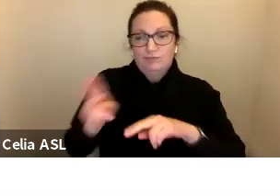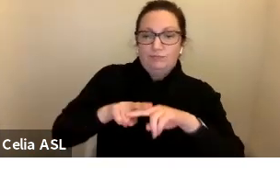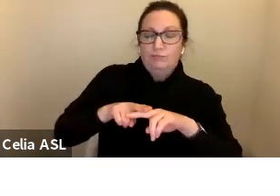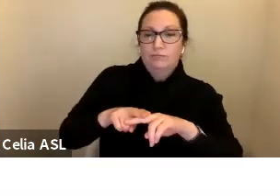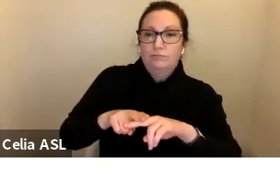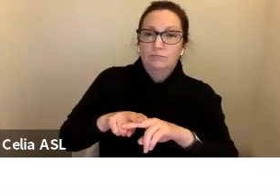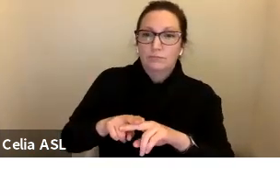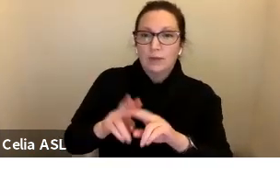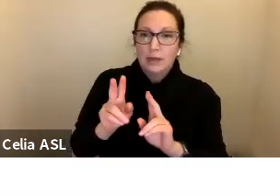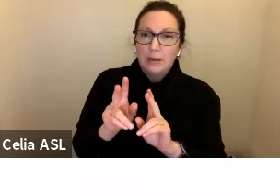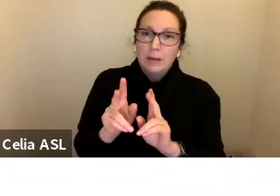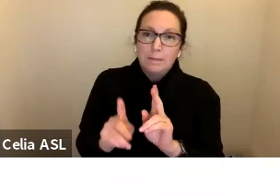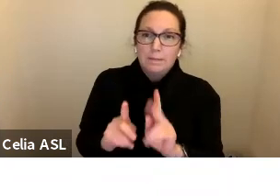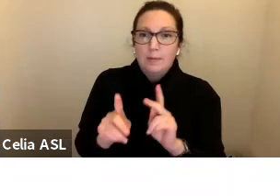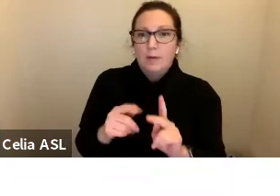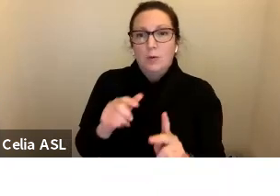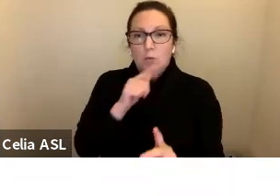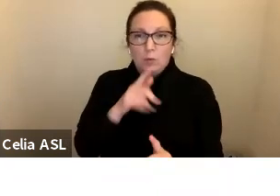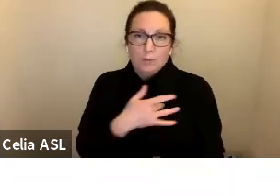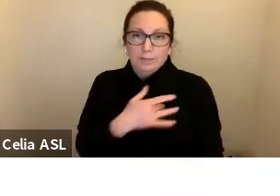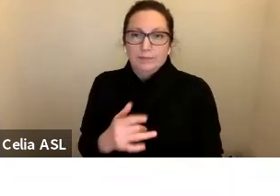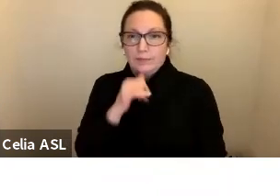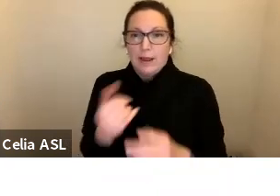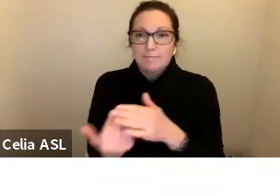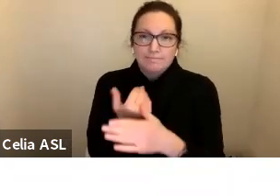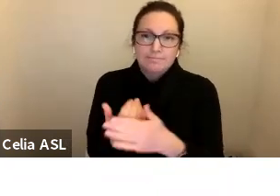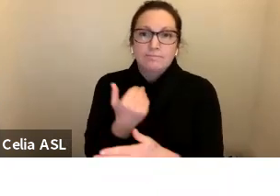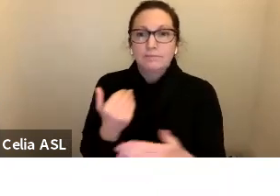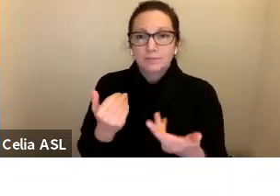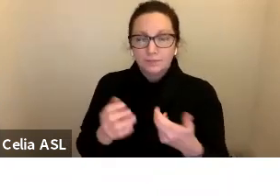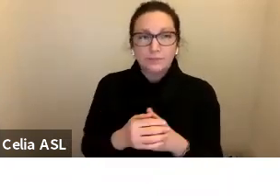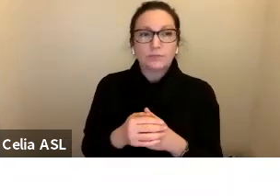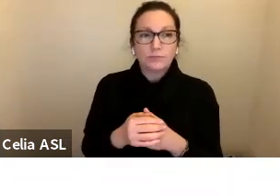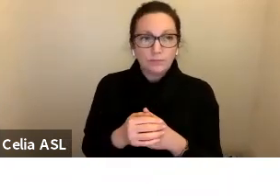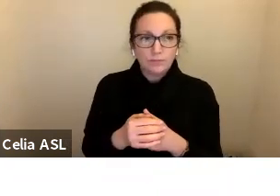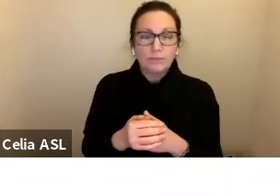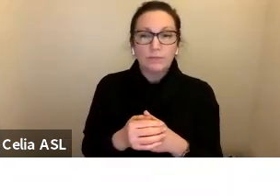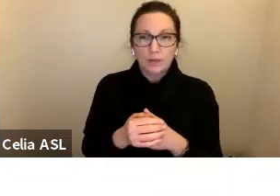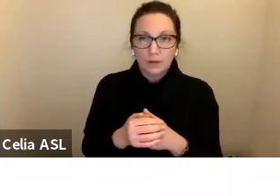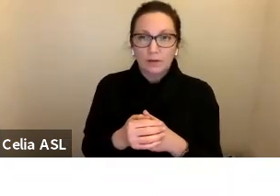underrepresentation using the school that students are coming from rather than